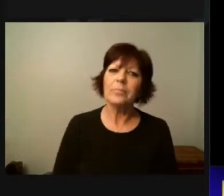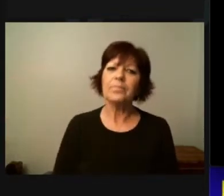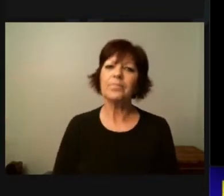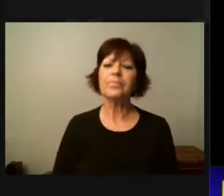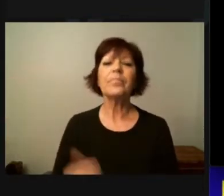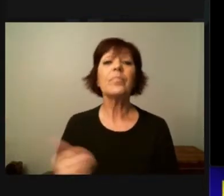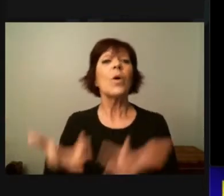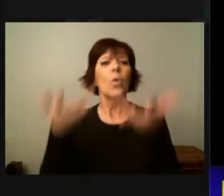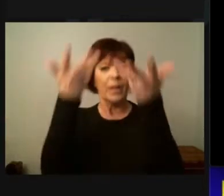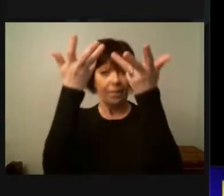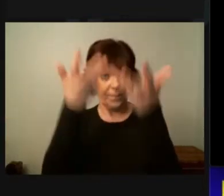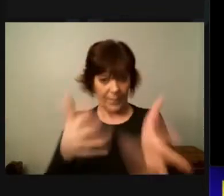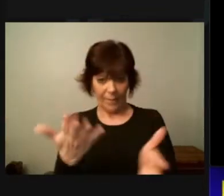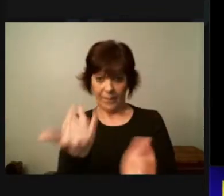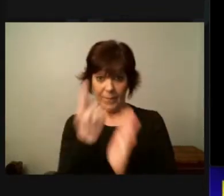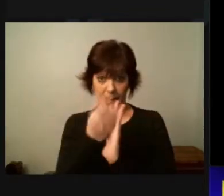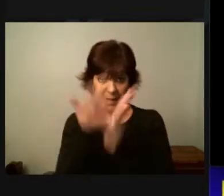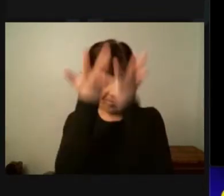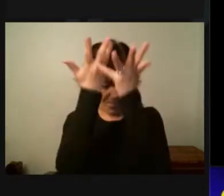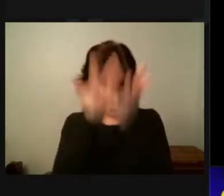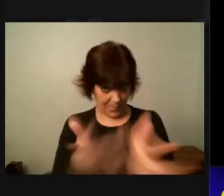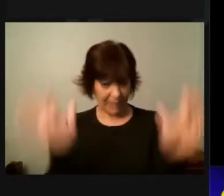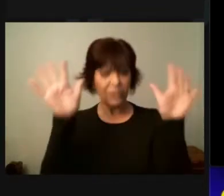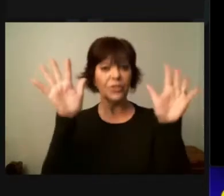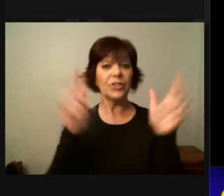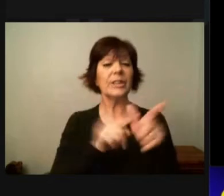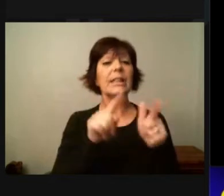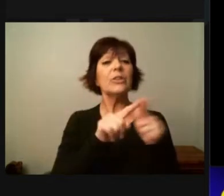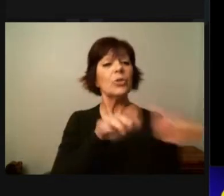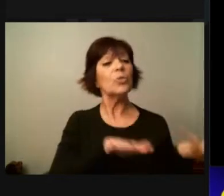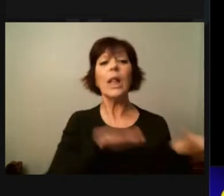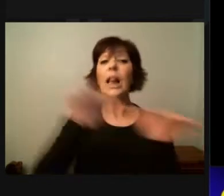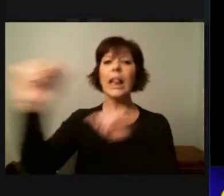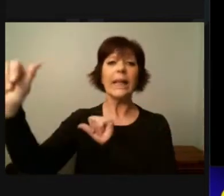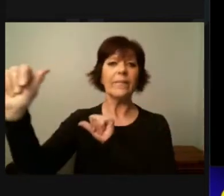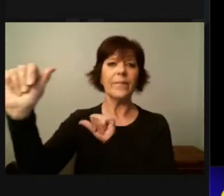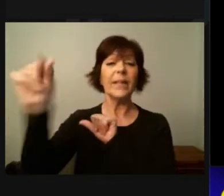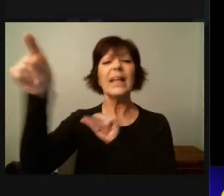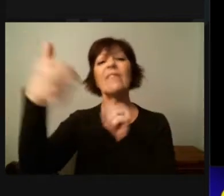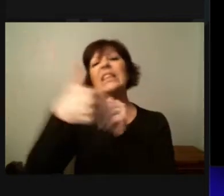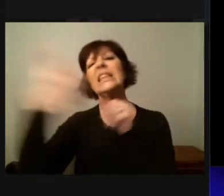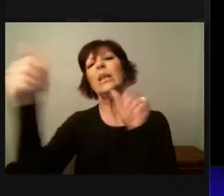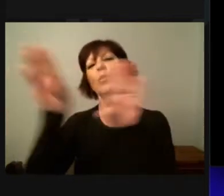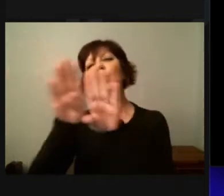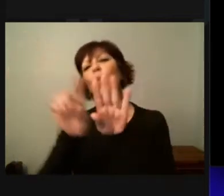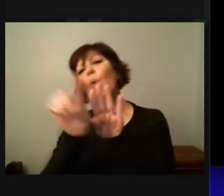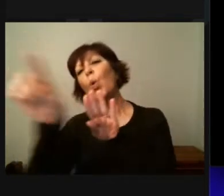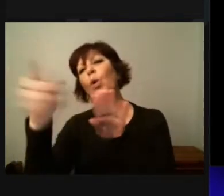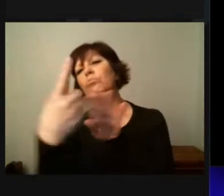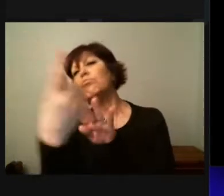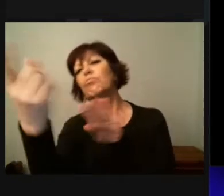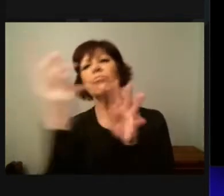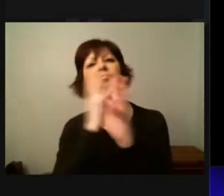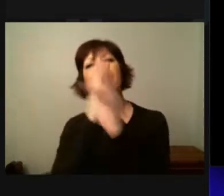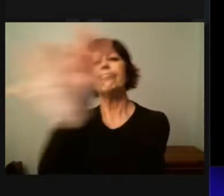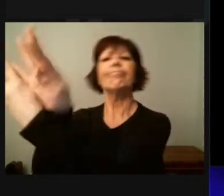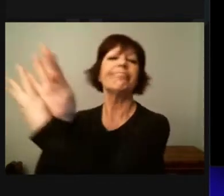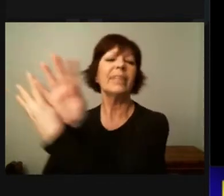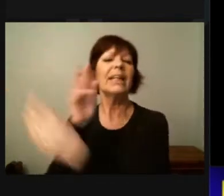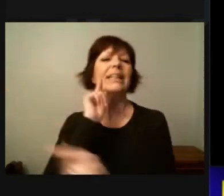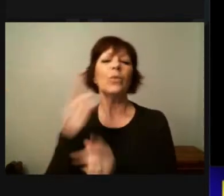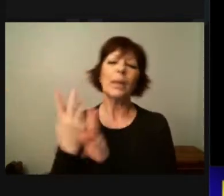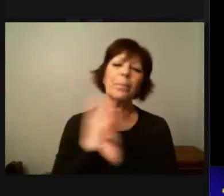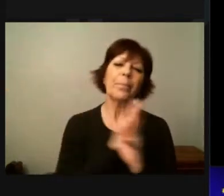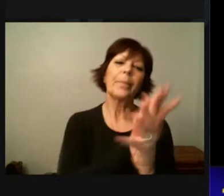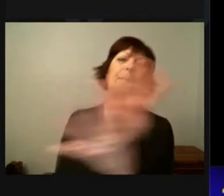After your 15 minutes are finished, you'll leave the building through a separate door, and that's just to keep the flow